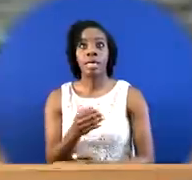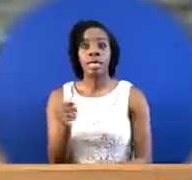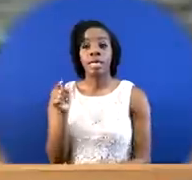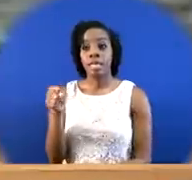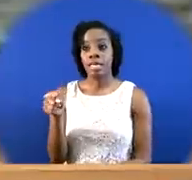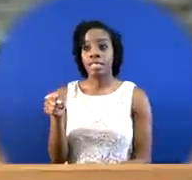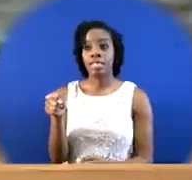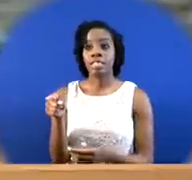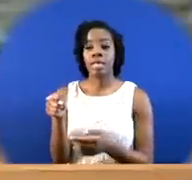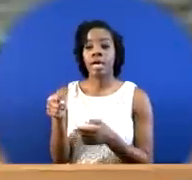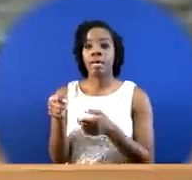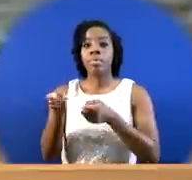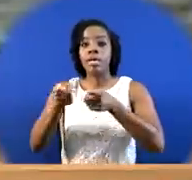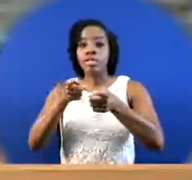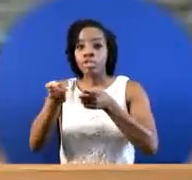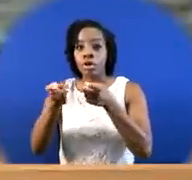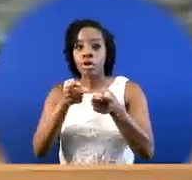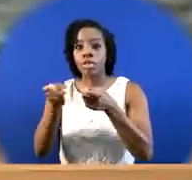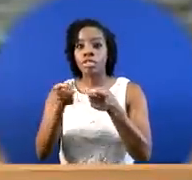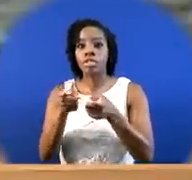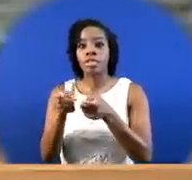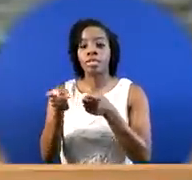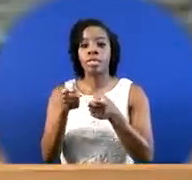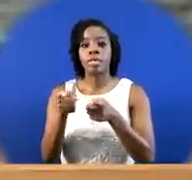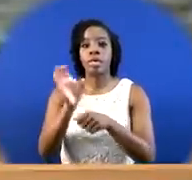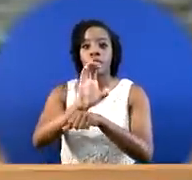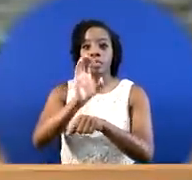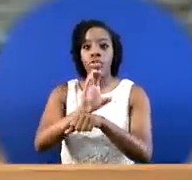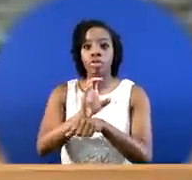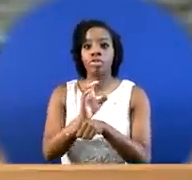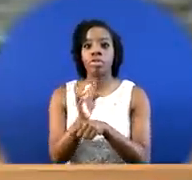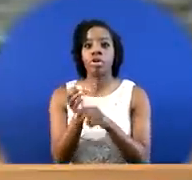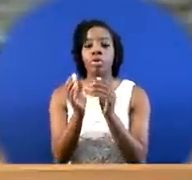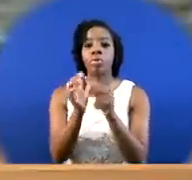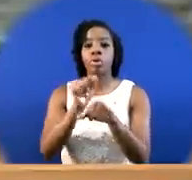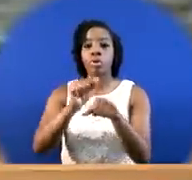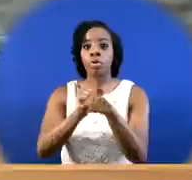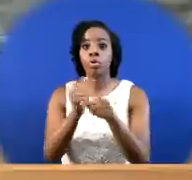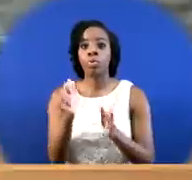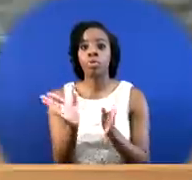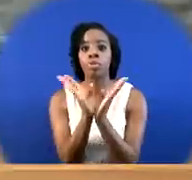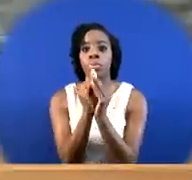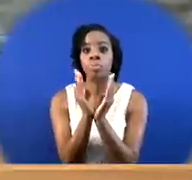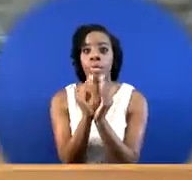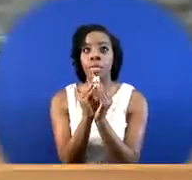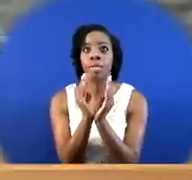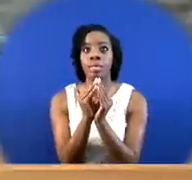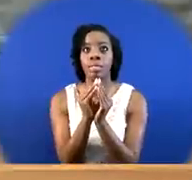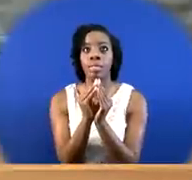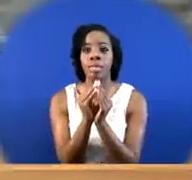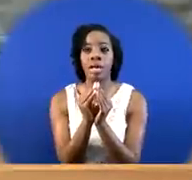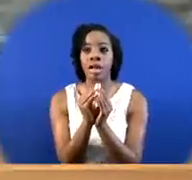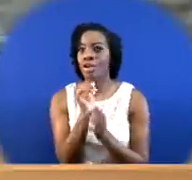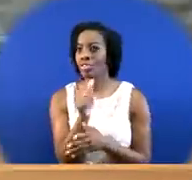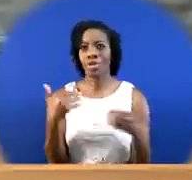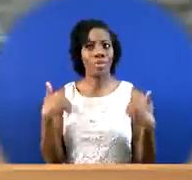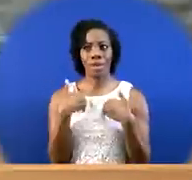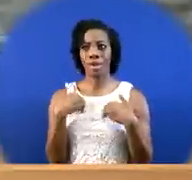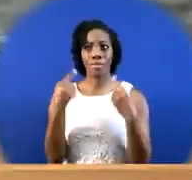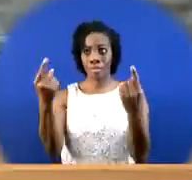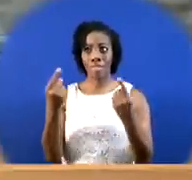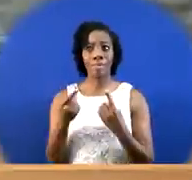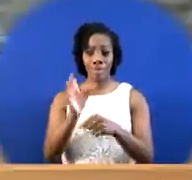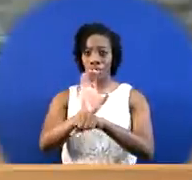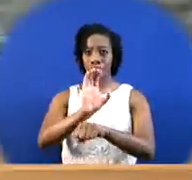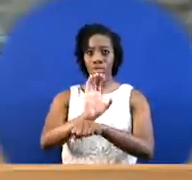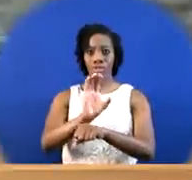charge of facilities here at the church. And we're in a staff meeting talking about the donkey and how the donkey's gonna come in. He's like, there ain't no donkey coming in this church. Ain't no donkey. Ain't no